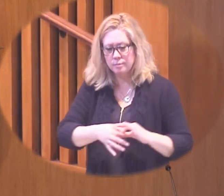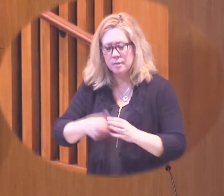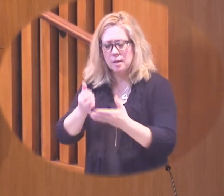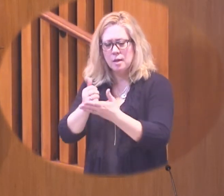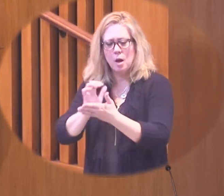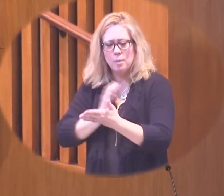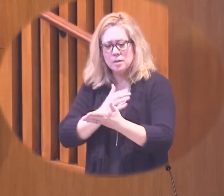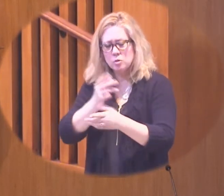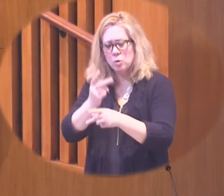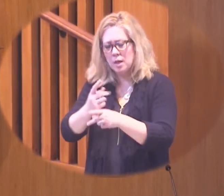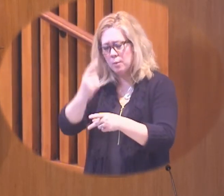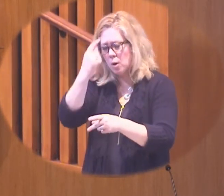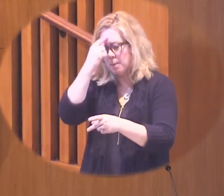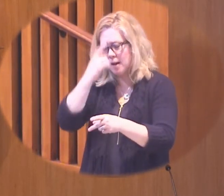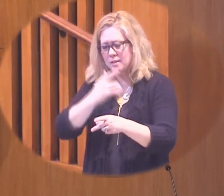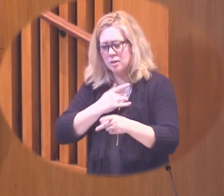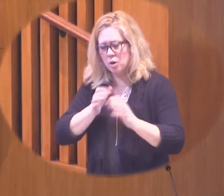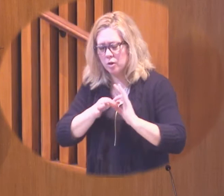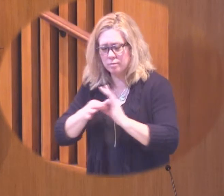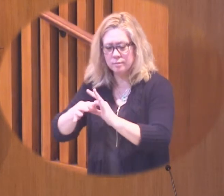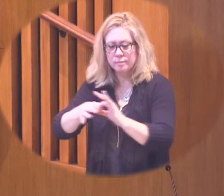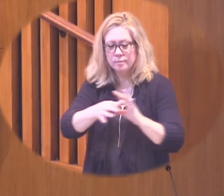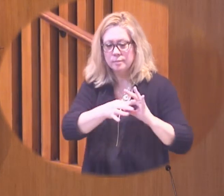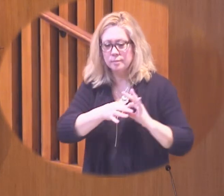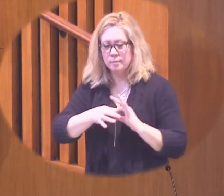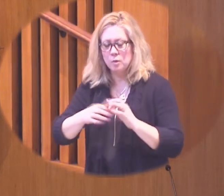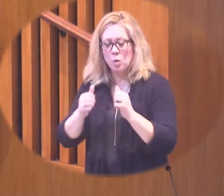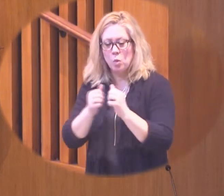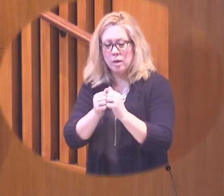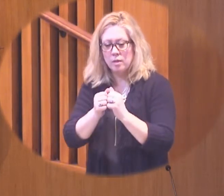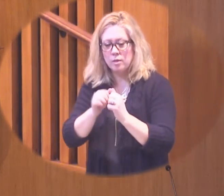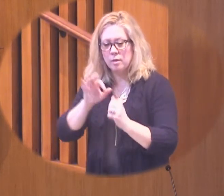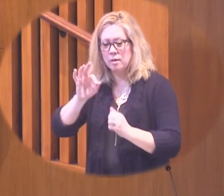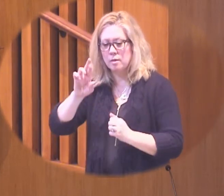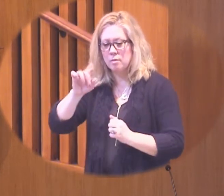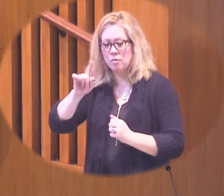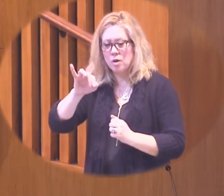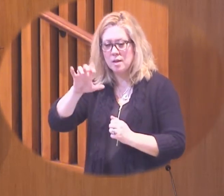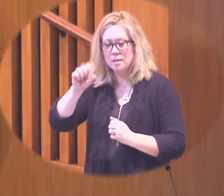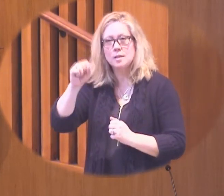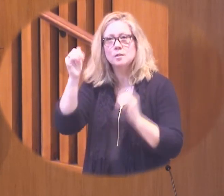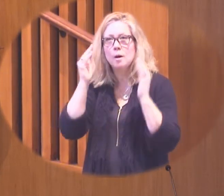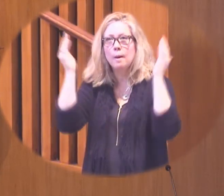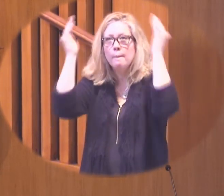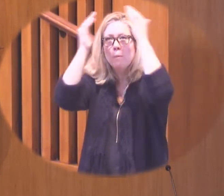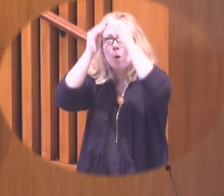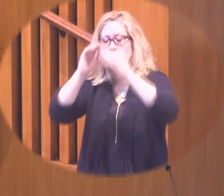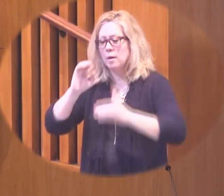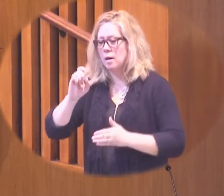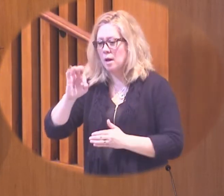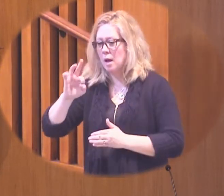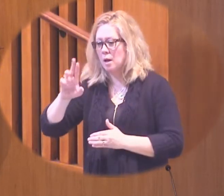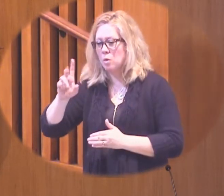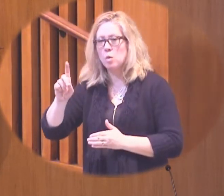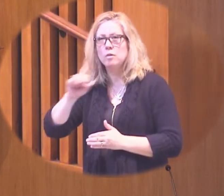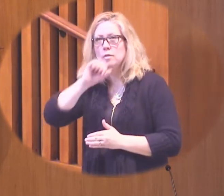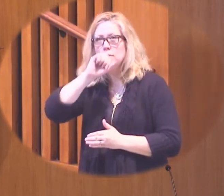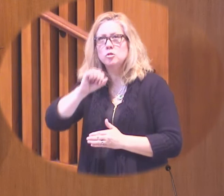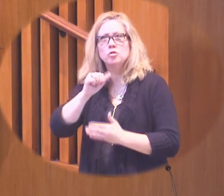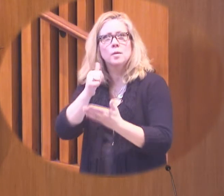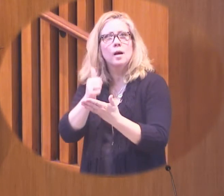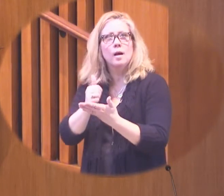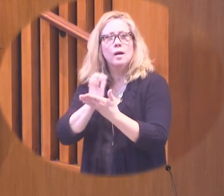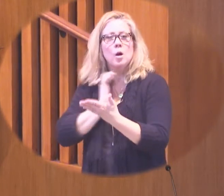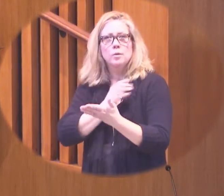heart, together with Francis, our Pope, and Edward, our Bishop. Help us to work